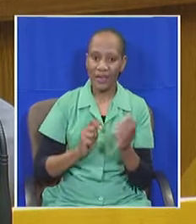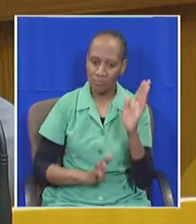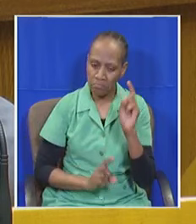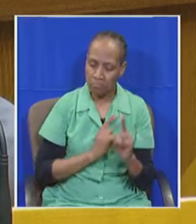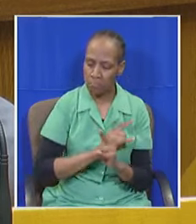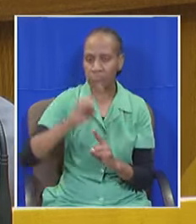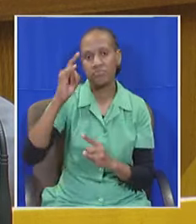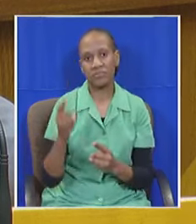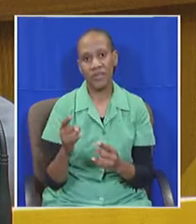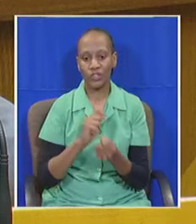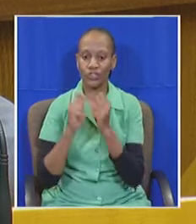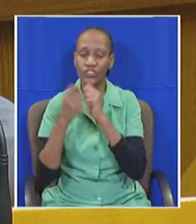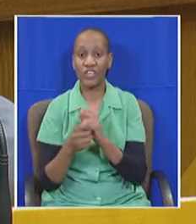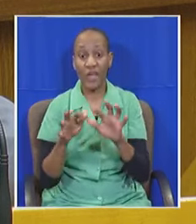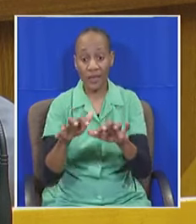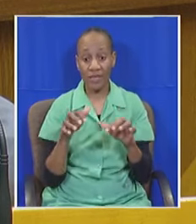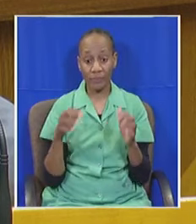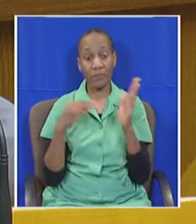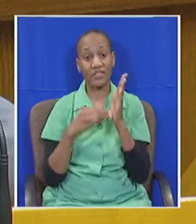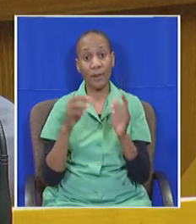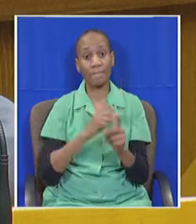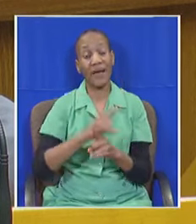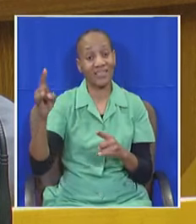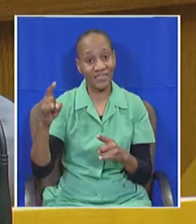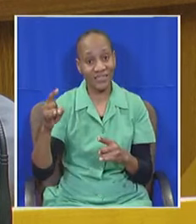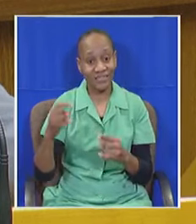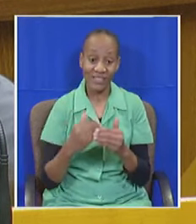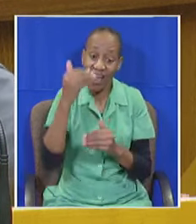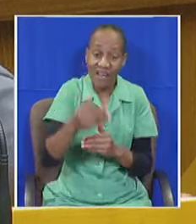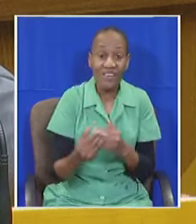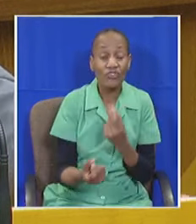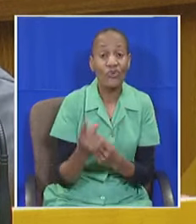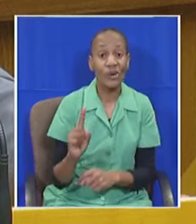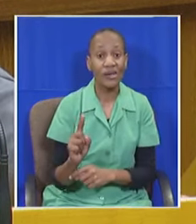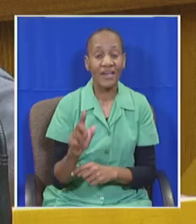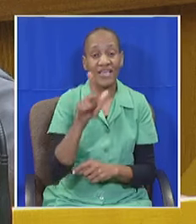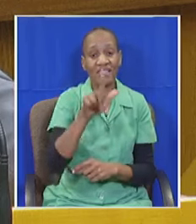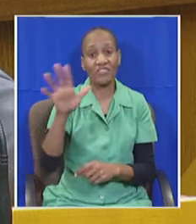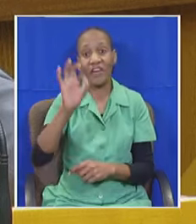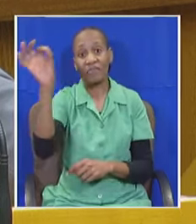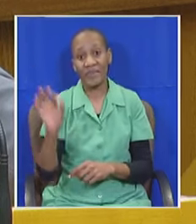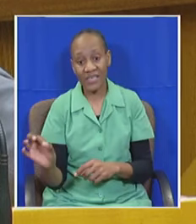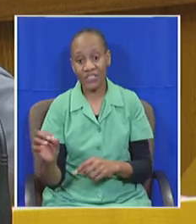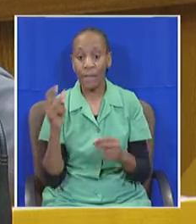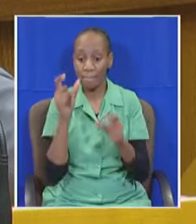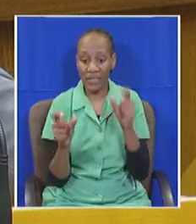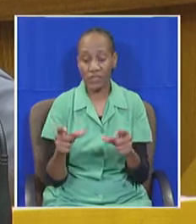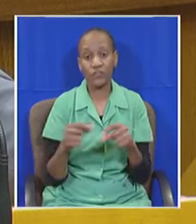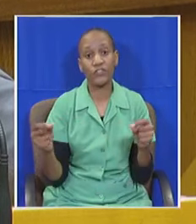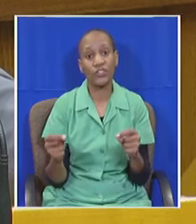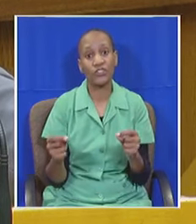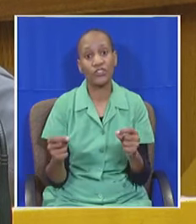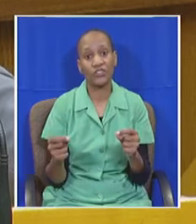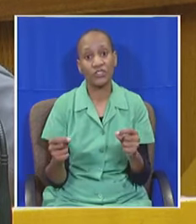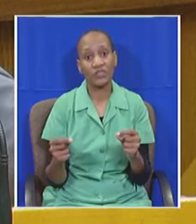actually write and pass a matric examination, chances are that you would be part of the 75% of matriculants without a bachelor's